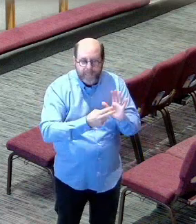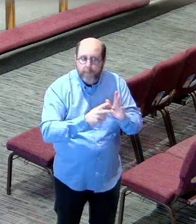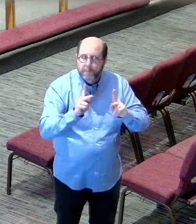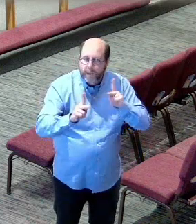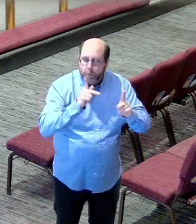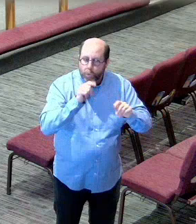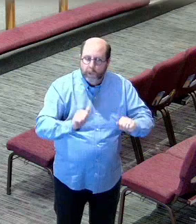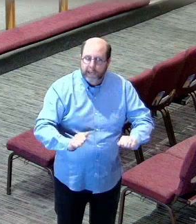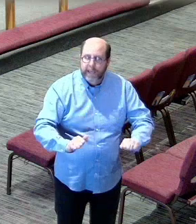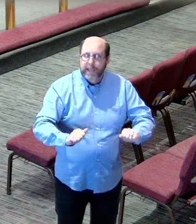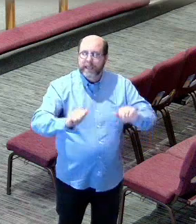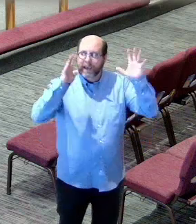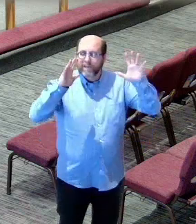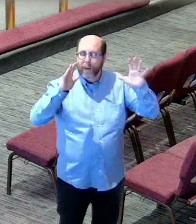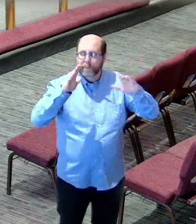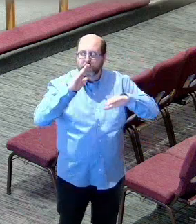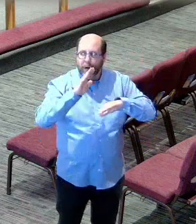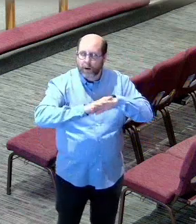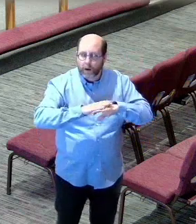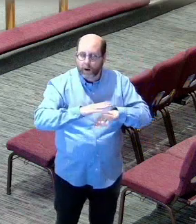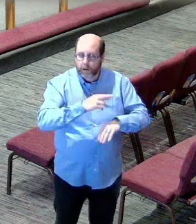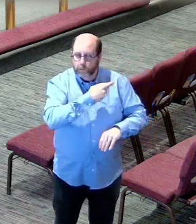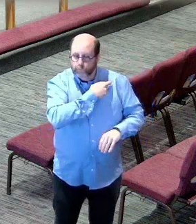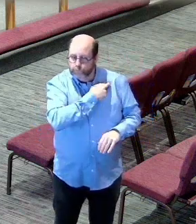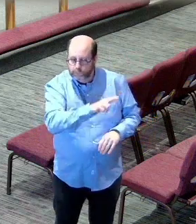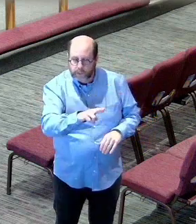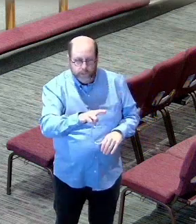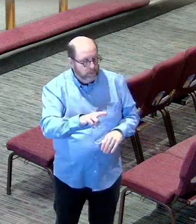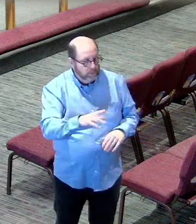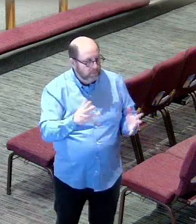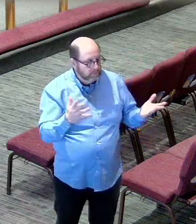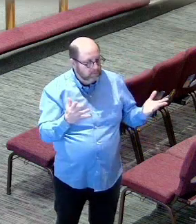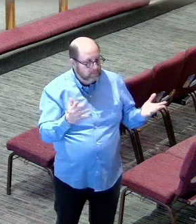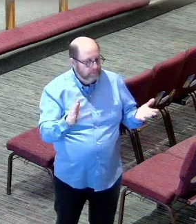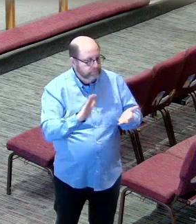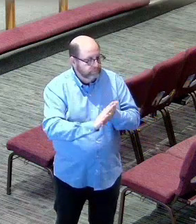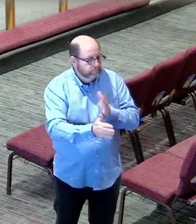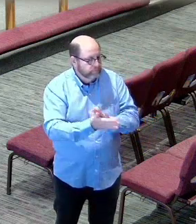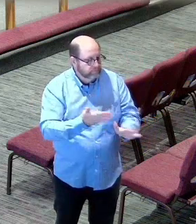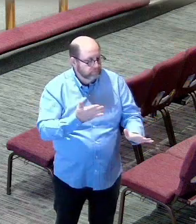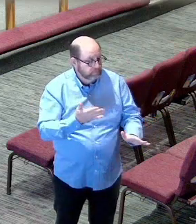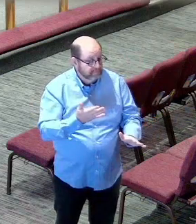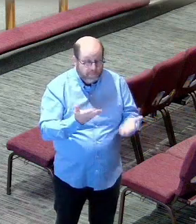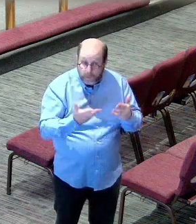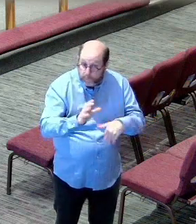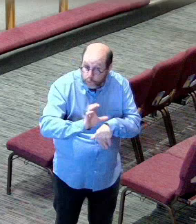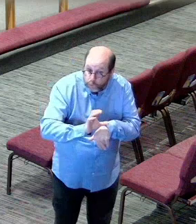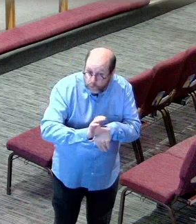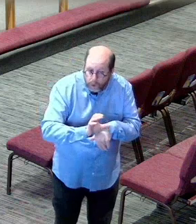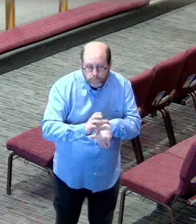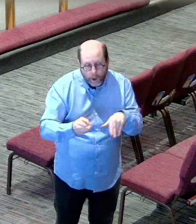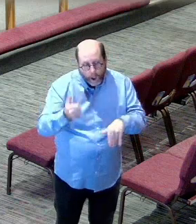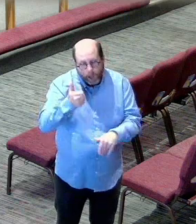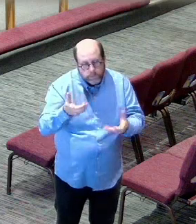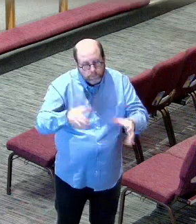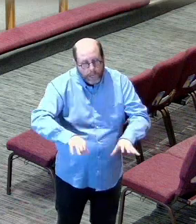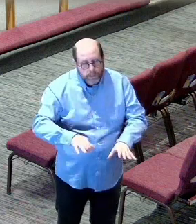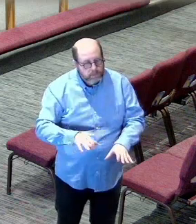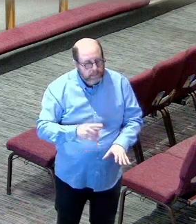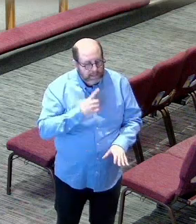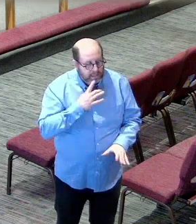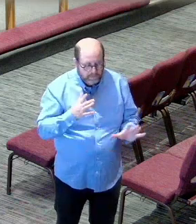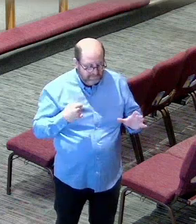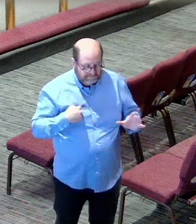on religion, organized religion, perhaps even the church, most likely the church. They claim